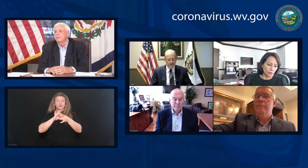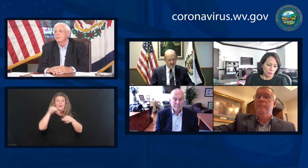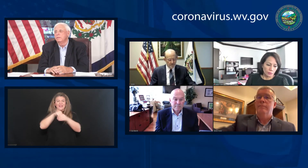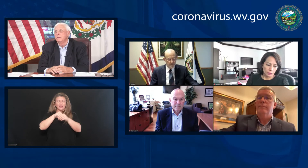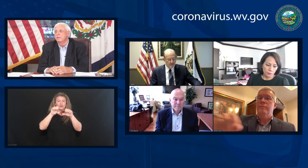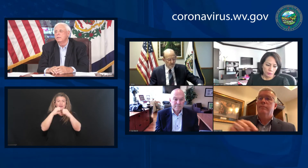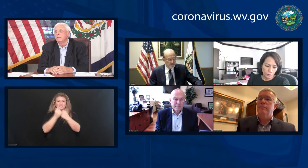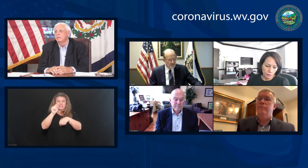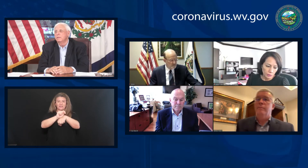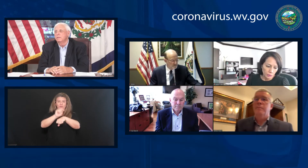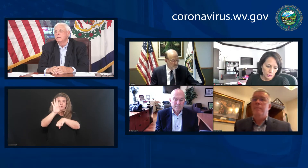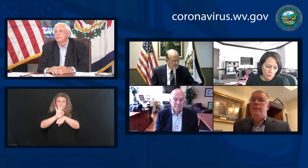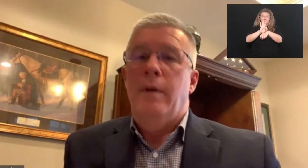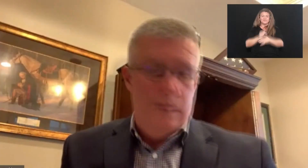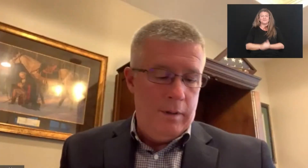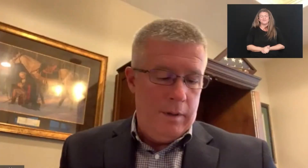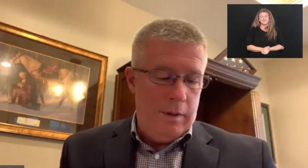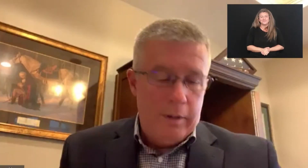Task Force.